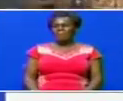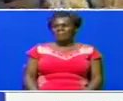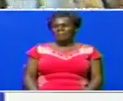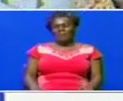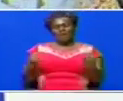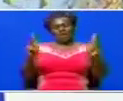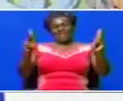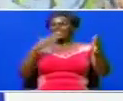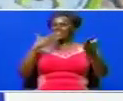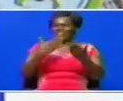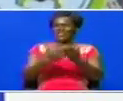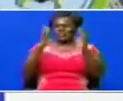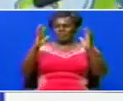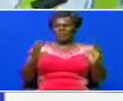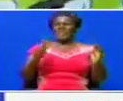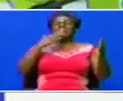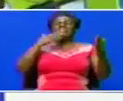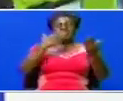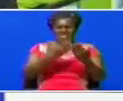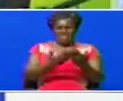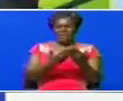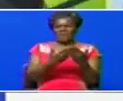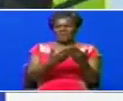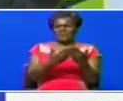Yeah, thank you very much. Please be seated. Thank you.